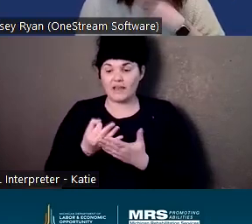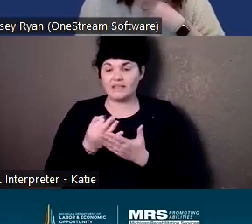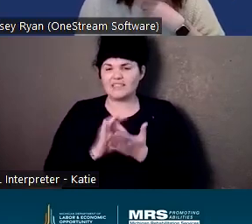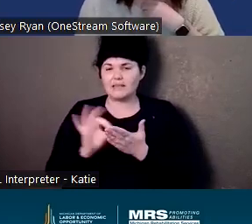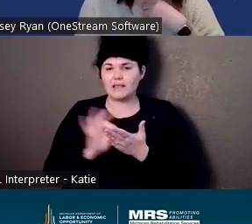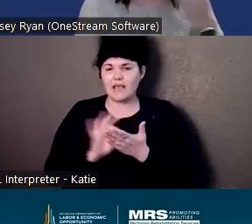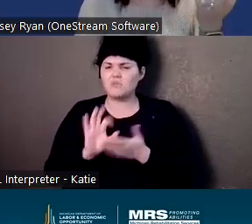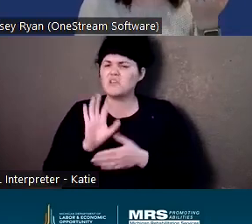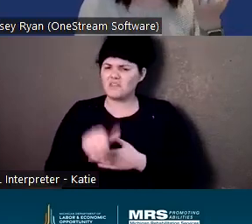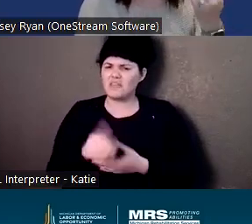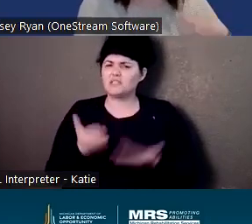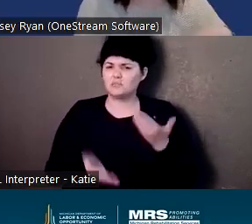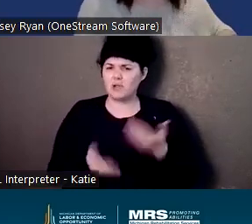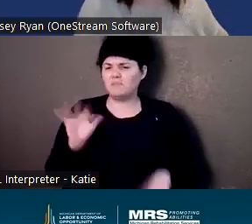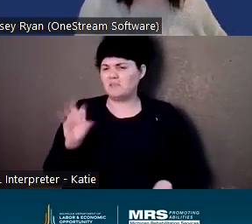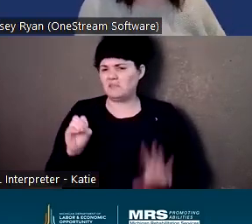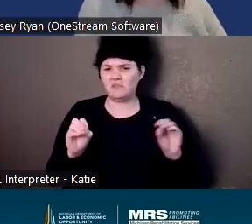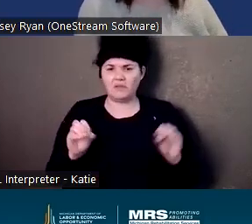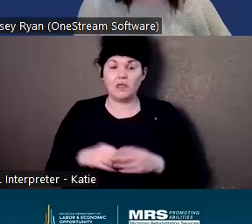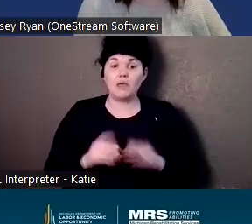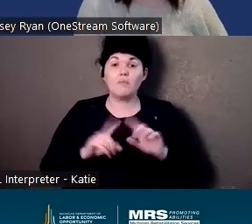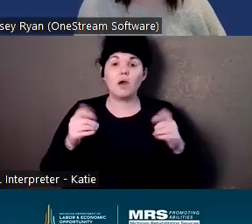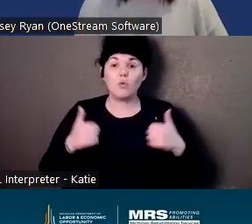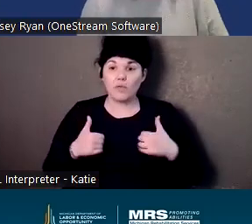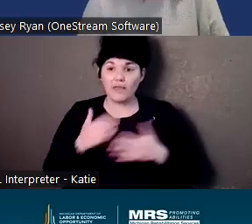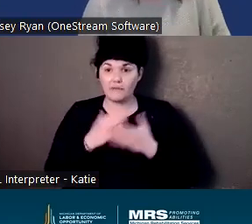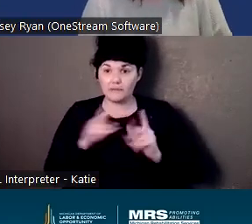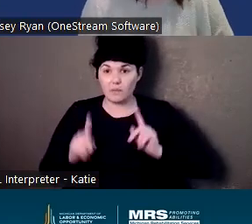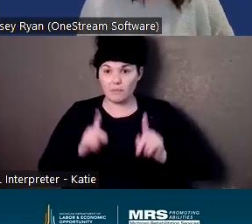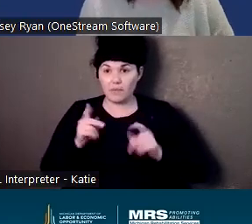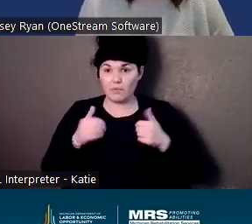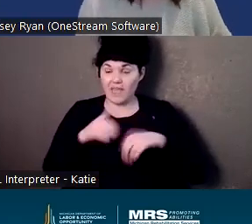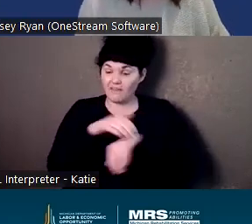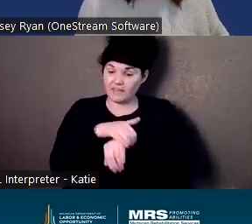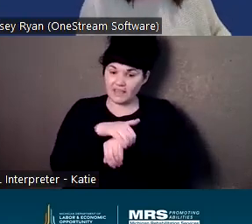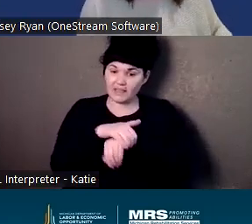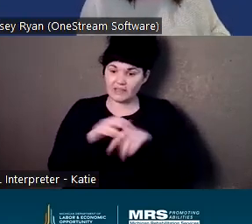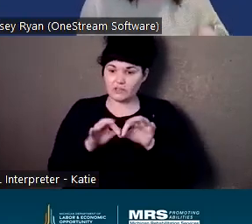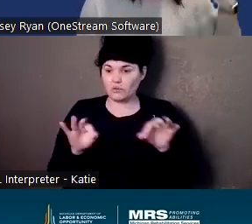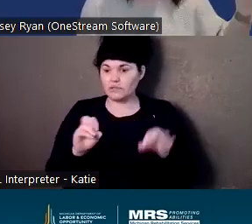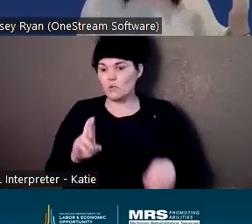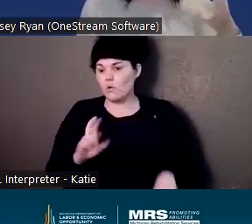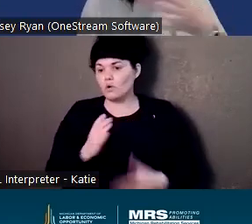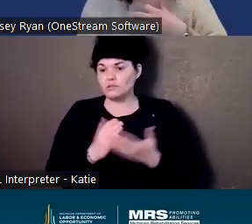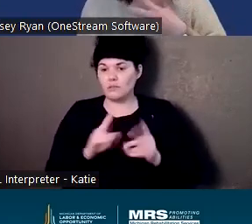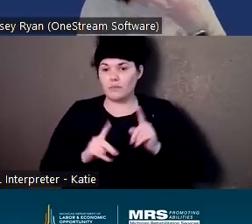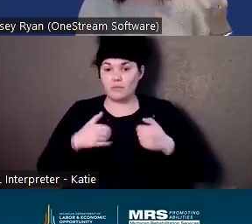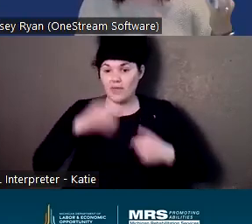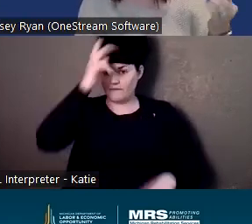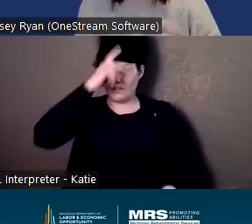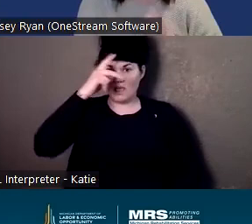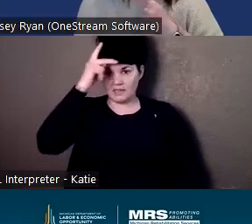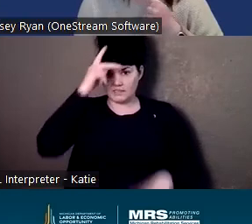have. But then we do have folks that have, English degrees, or we have folks that have philosophy